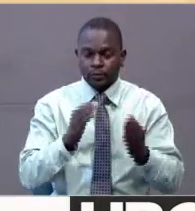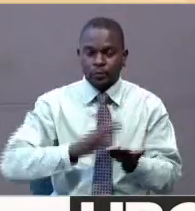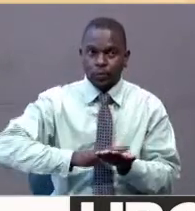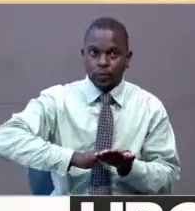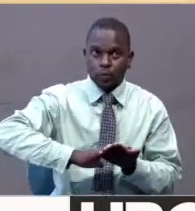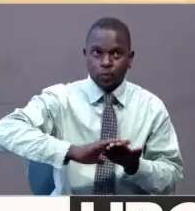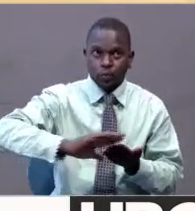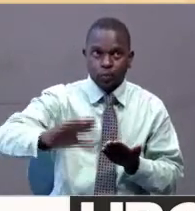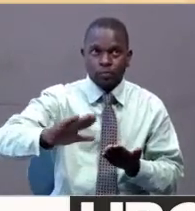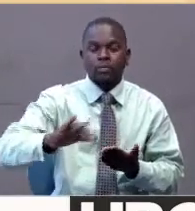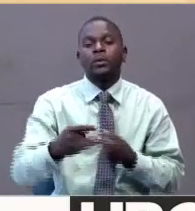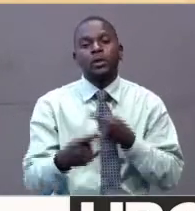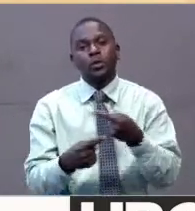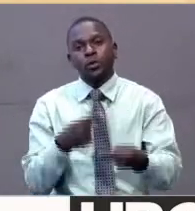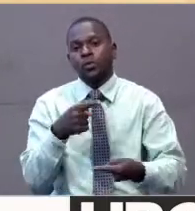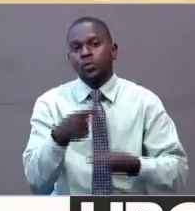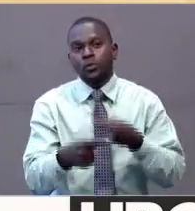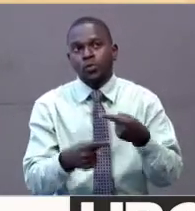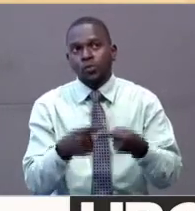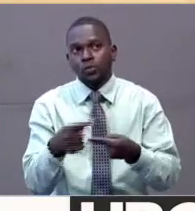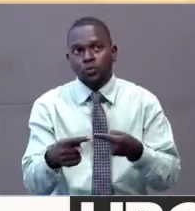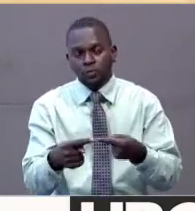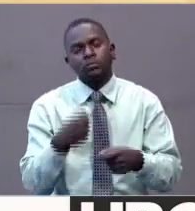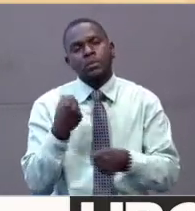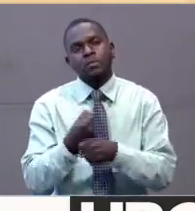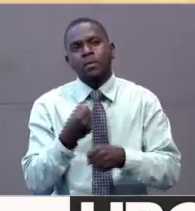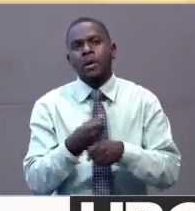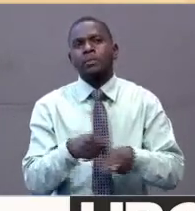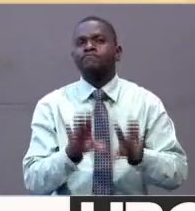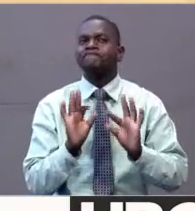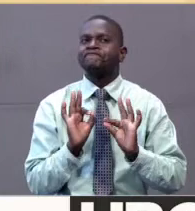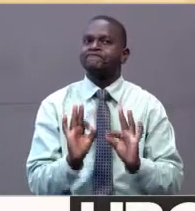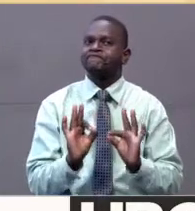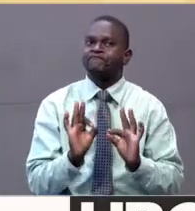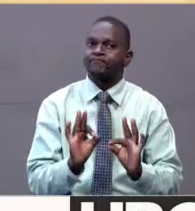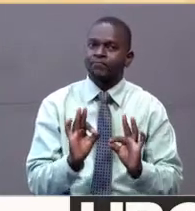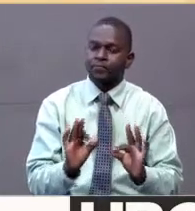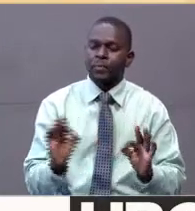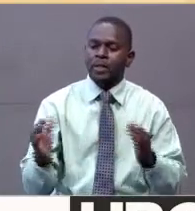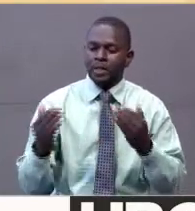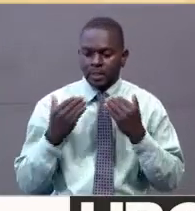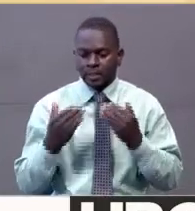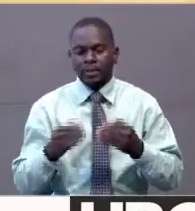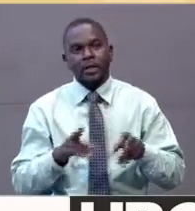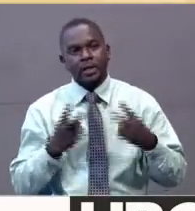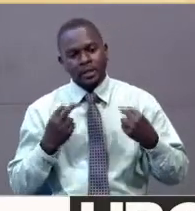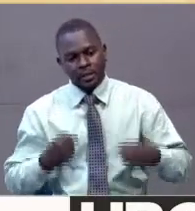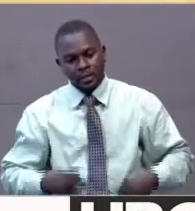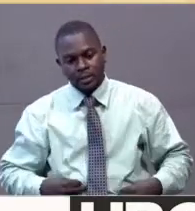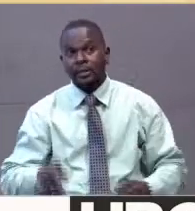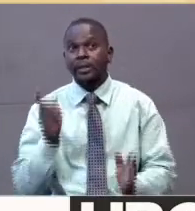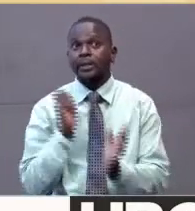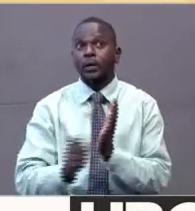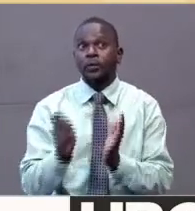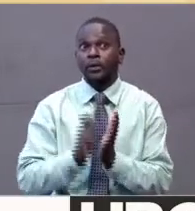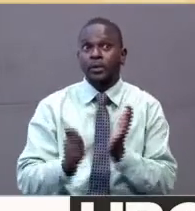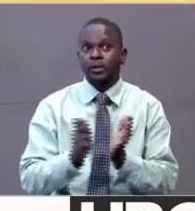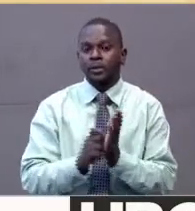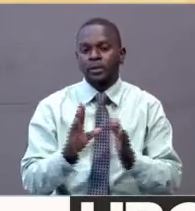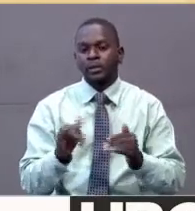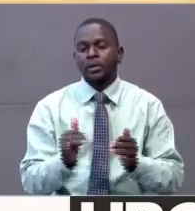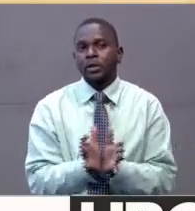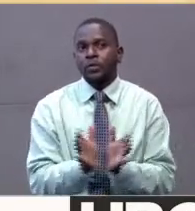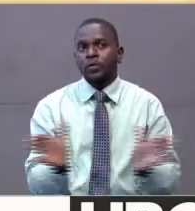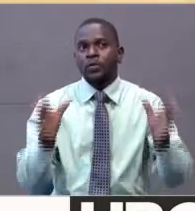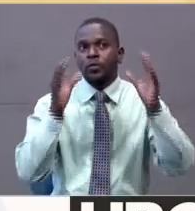running. You have been performing well. I thank the mayor, the town clerk, and the fraternity